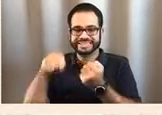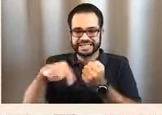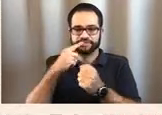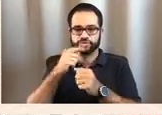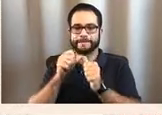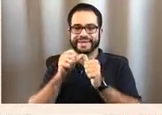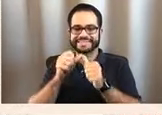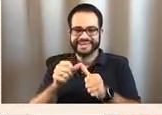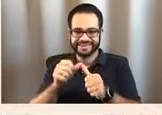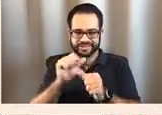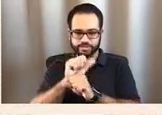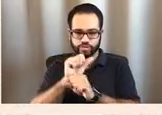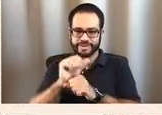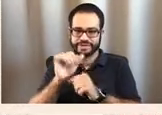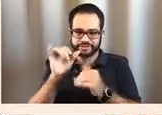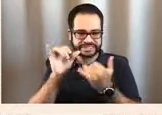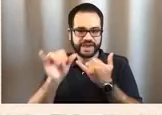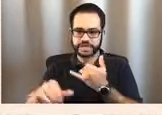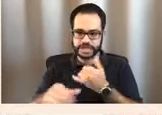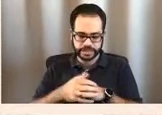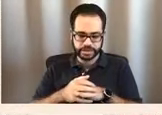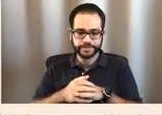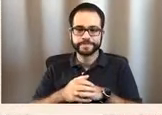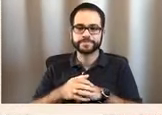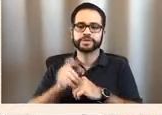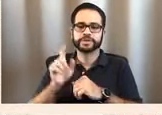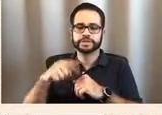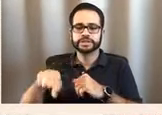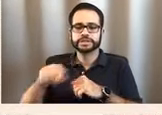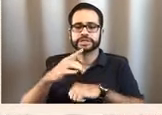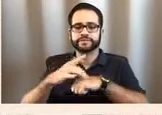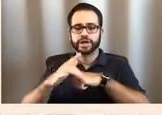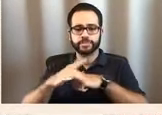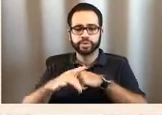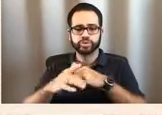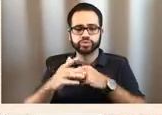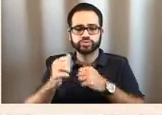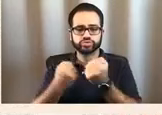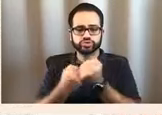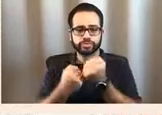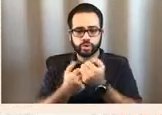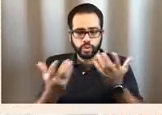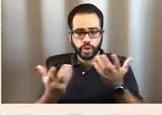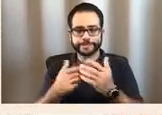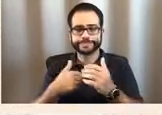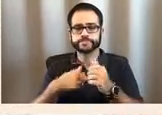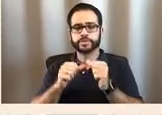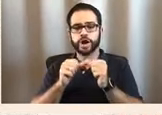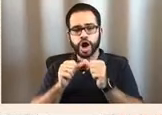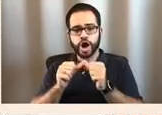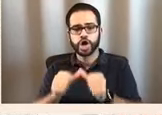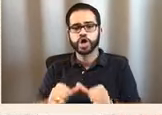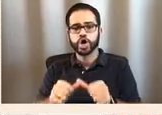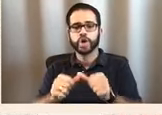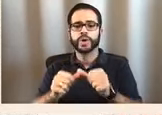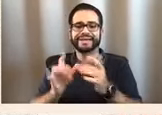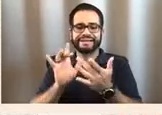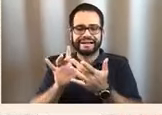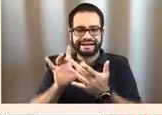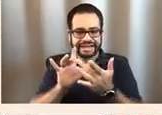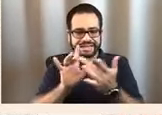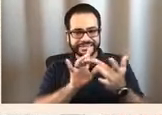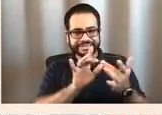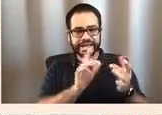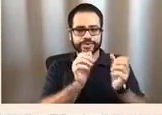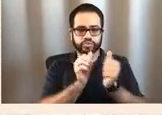indefinitely. These billable support activities include the following: ongoing, systematic contacts with supported employees